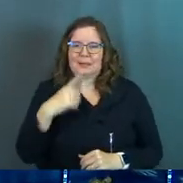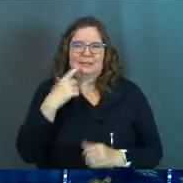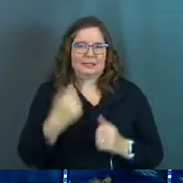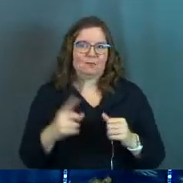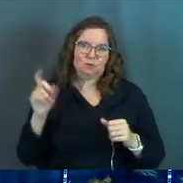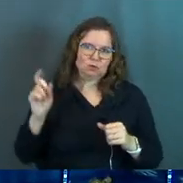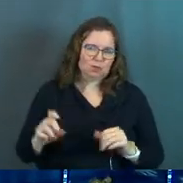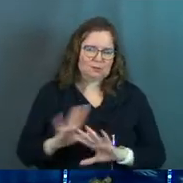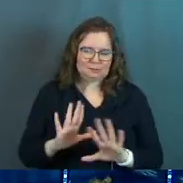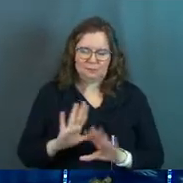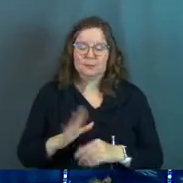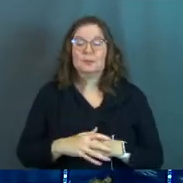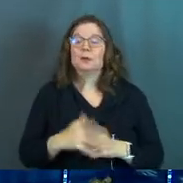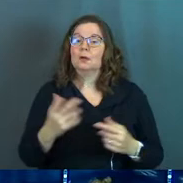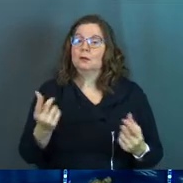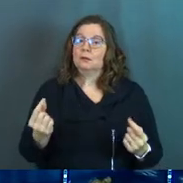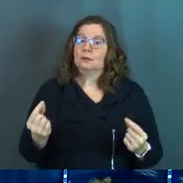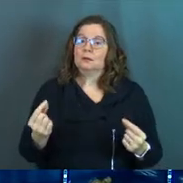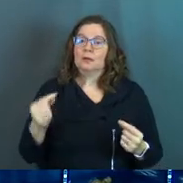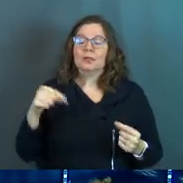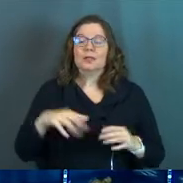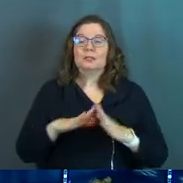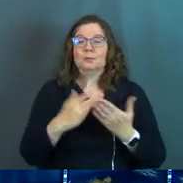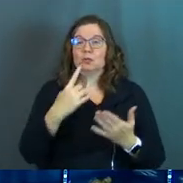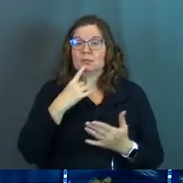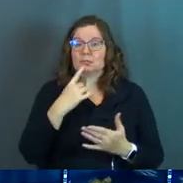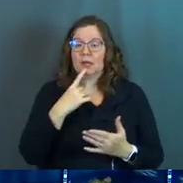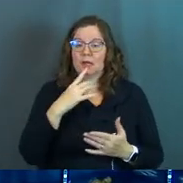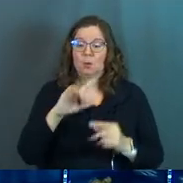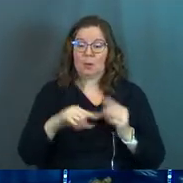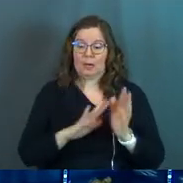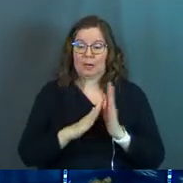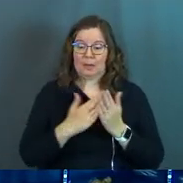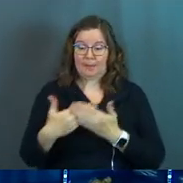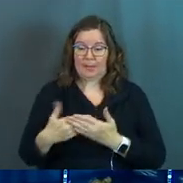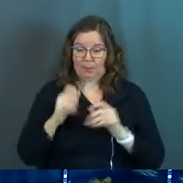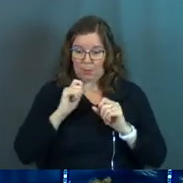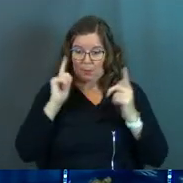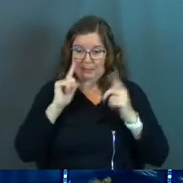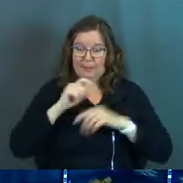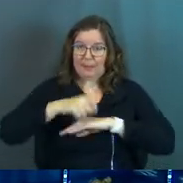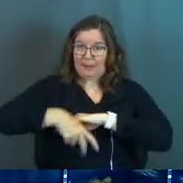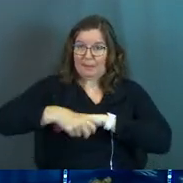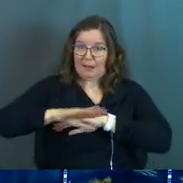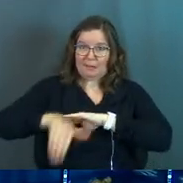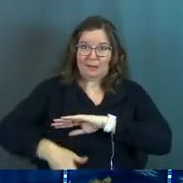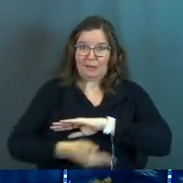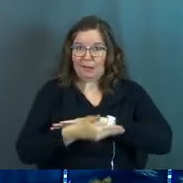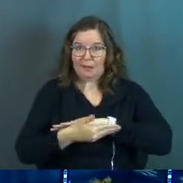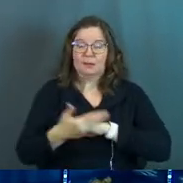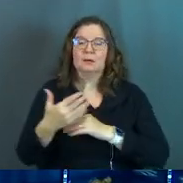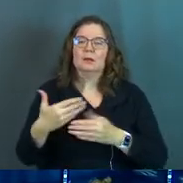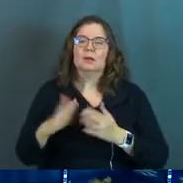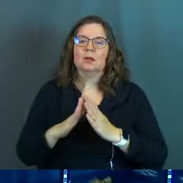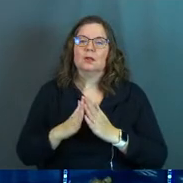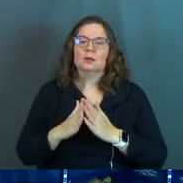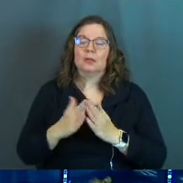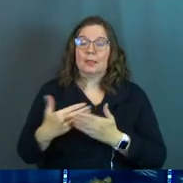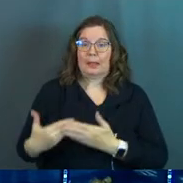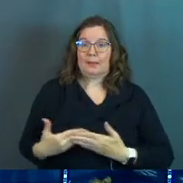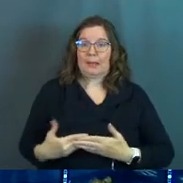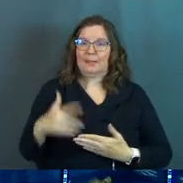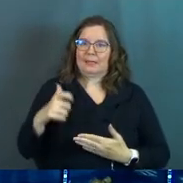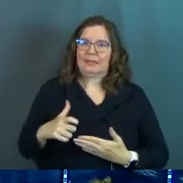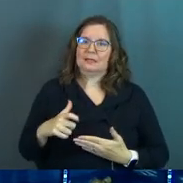saying everybody should, but here's what we did. This book said, hey, when a baby wakes up in the middle of the night, The